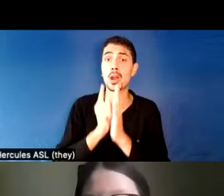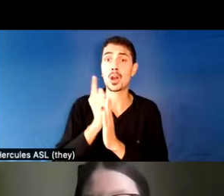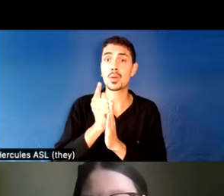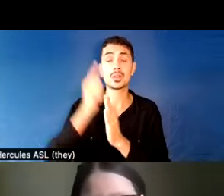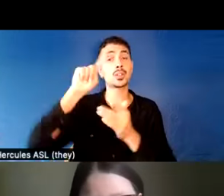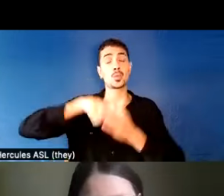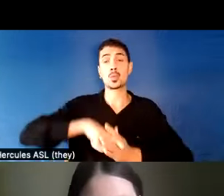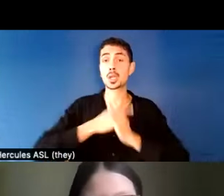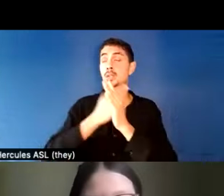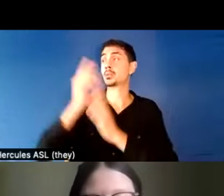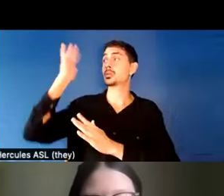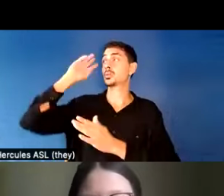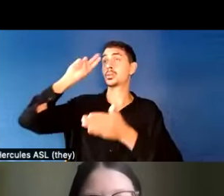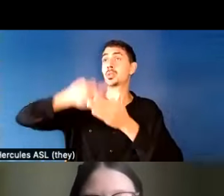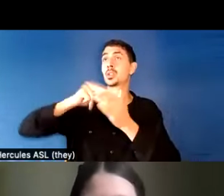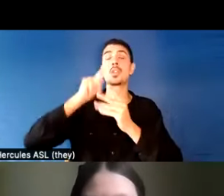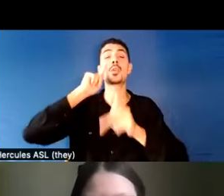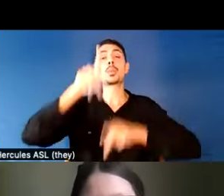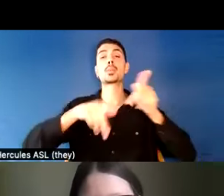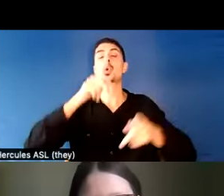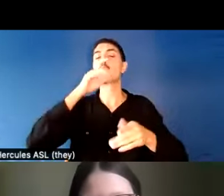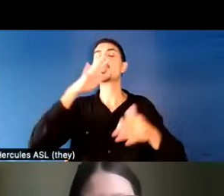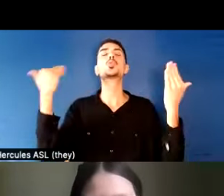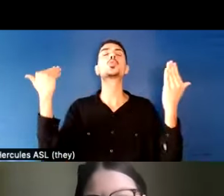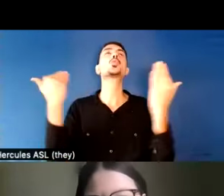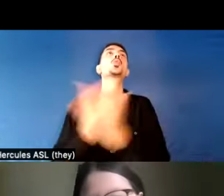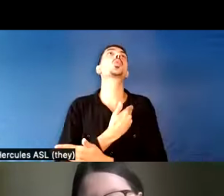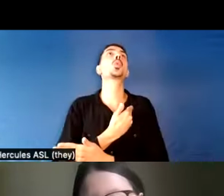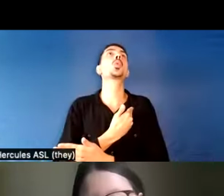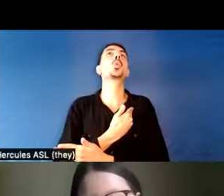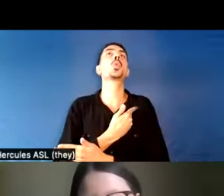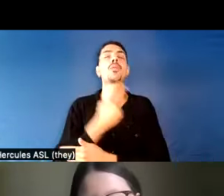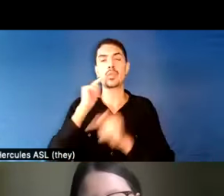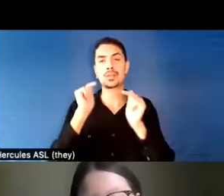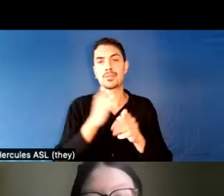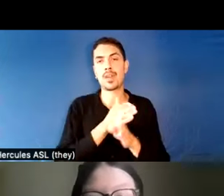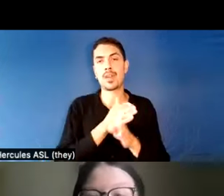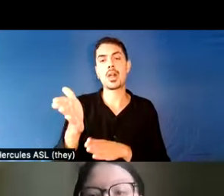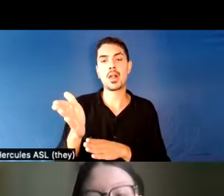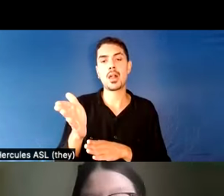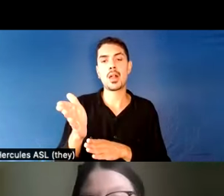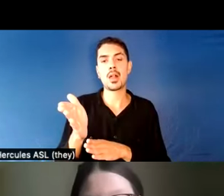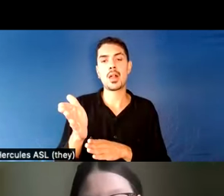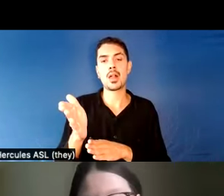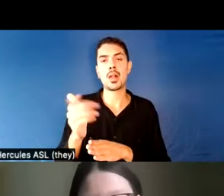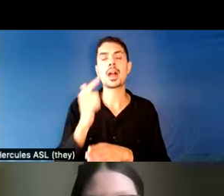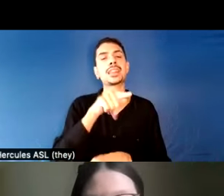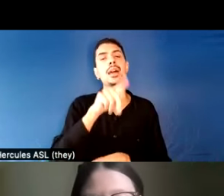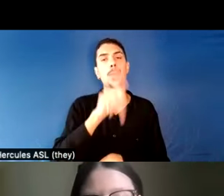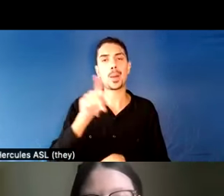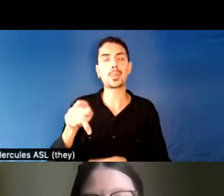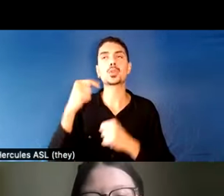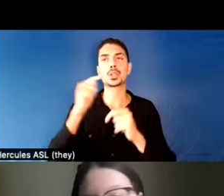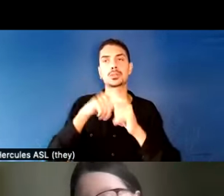brand new to this field. And so when we're doing this PowerPoint, I'm trying to keep that kind of in line, even though I know that so many of you